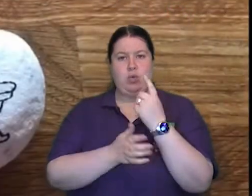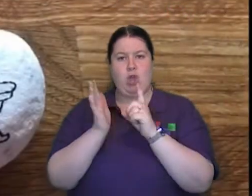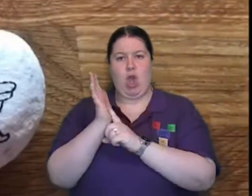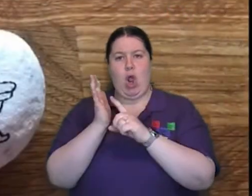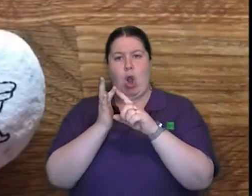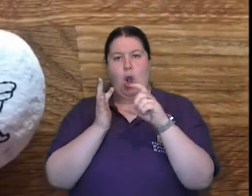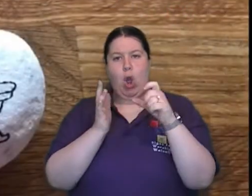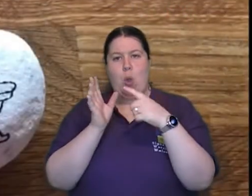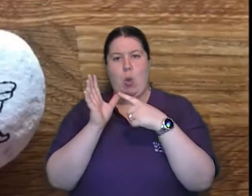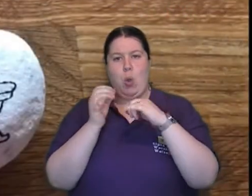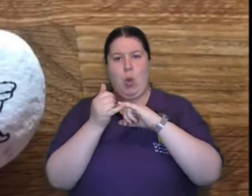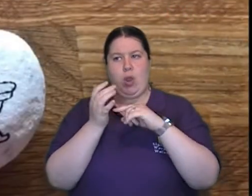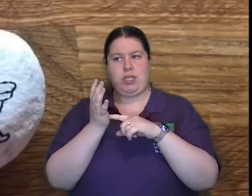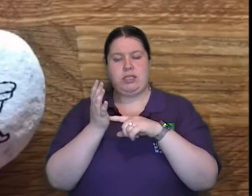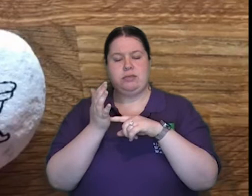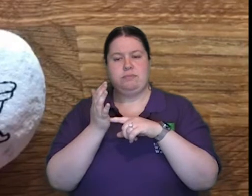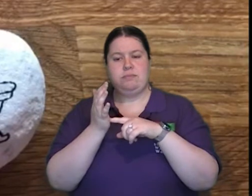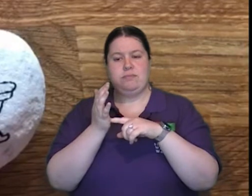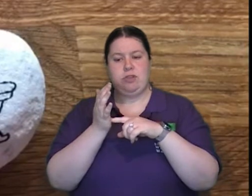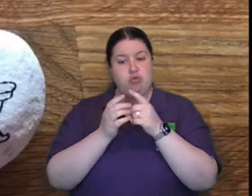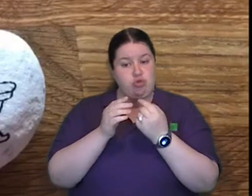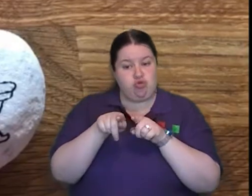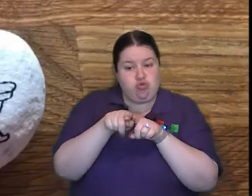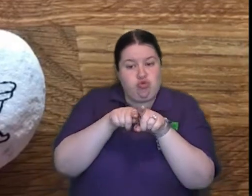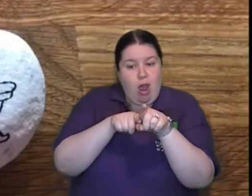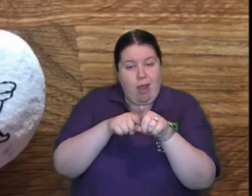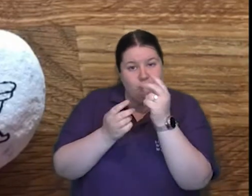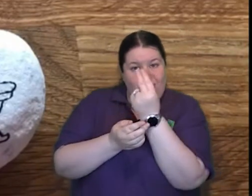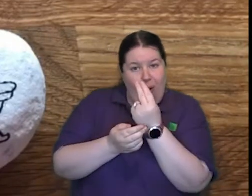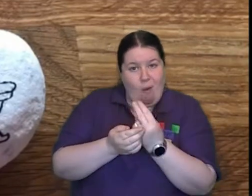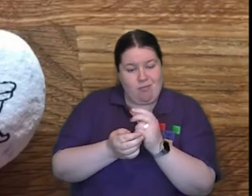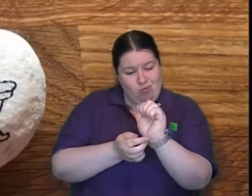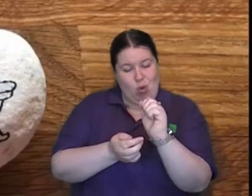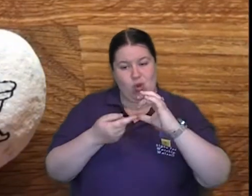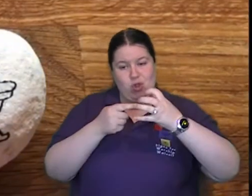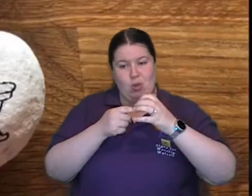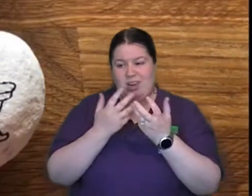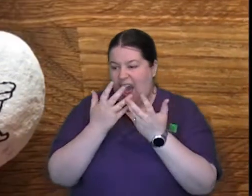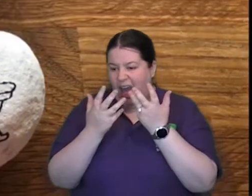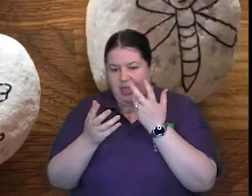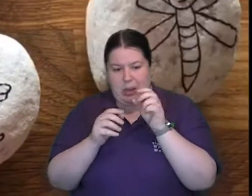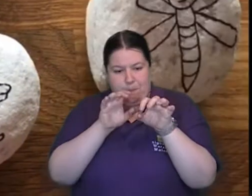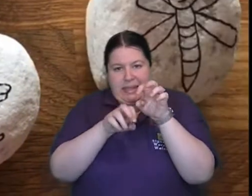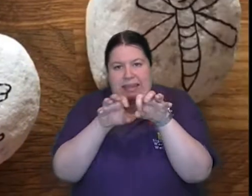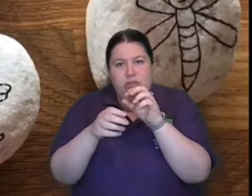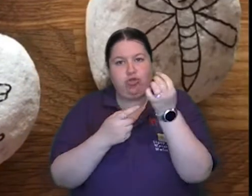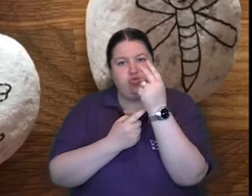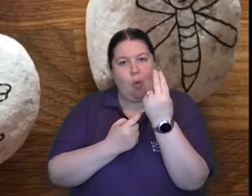locusts. You could start by drawing a locust on one of your stones, and then think of some other mini beasts too.